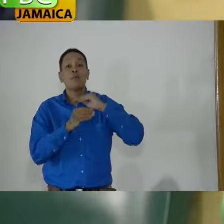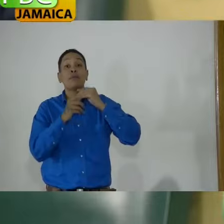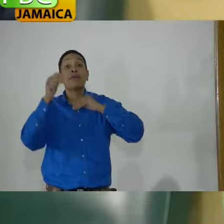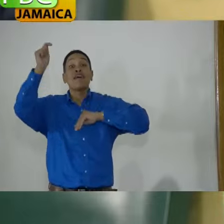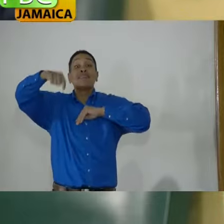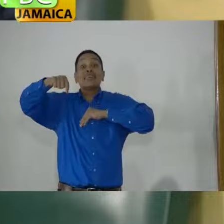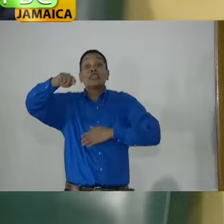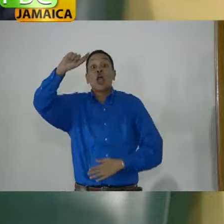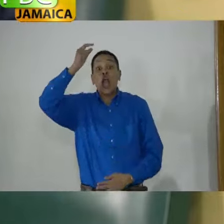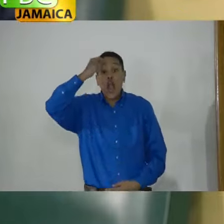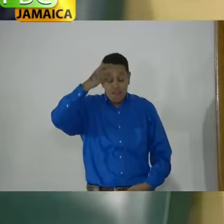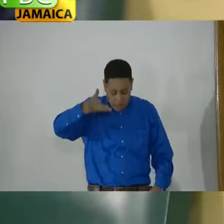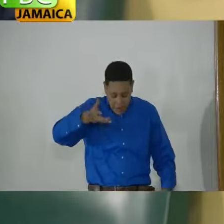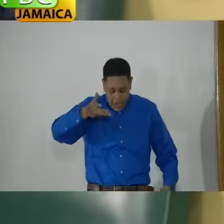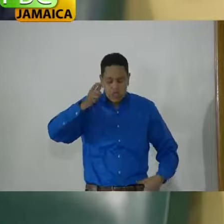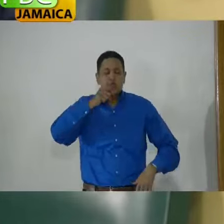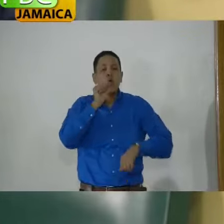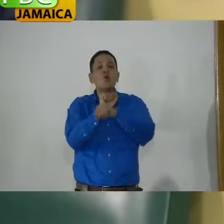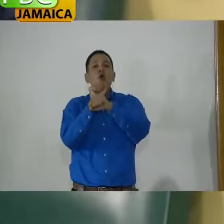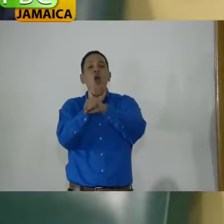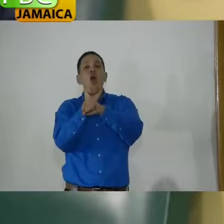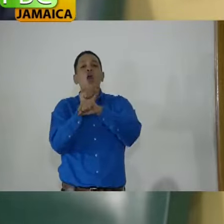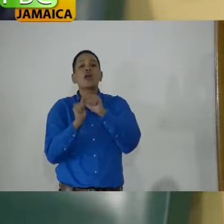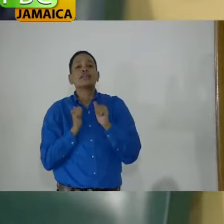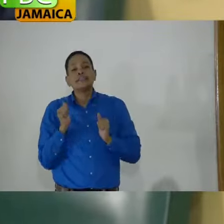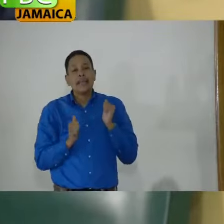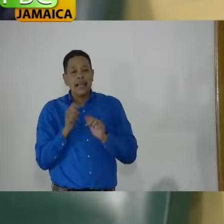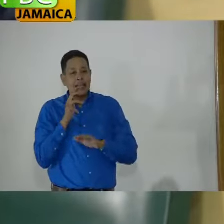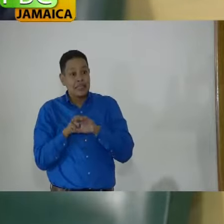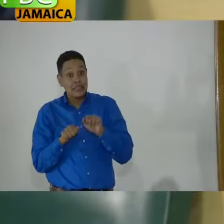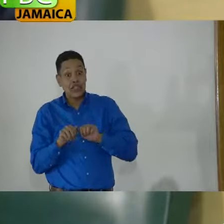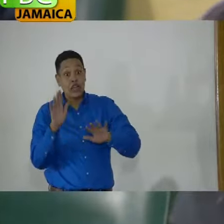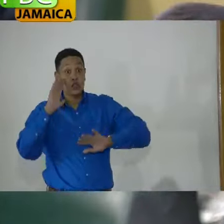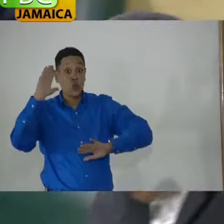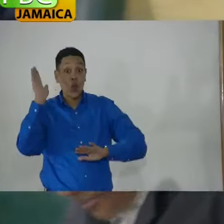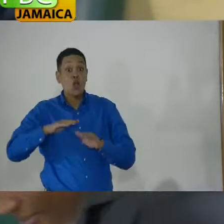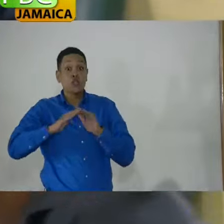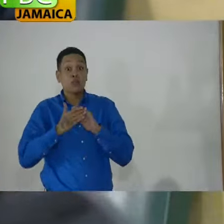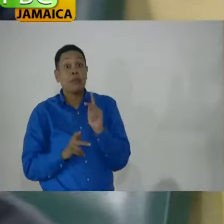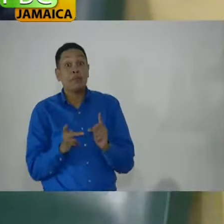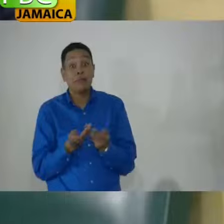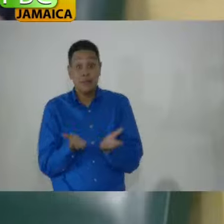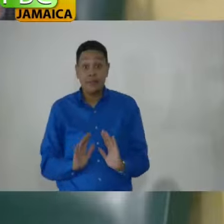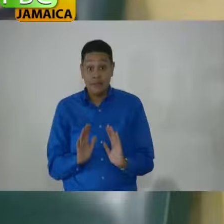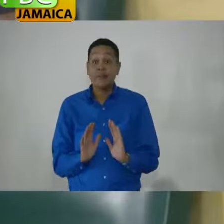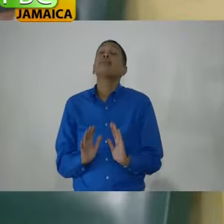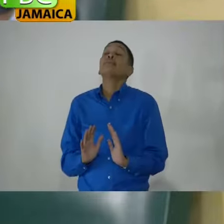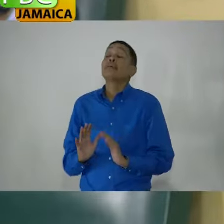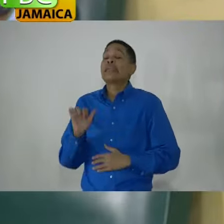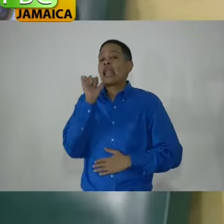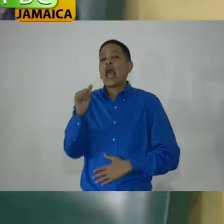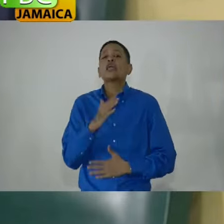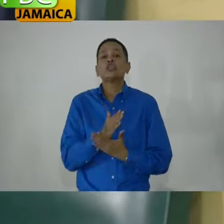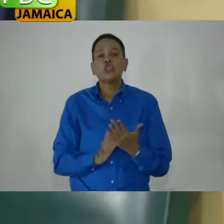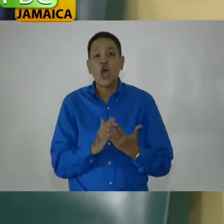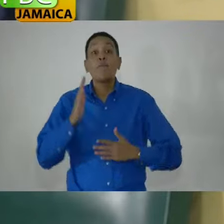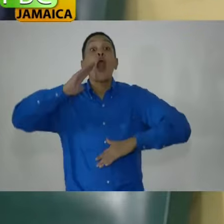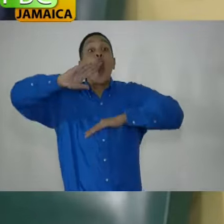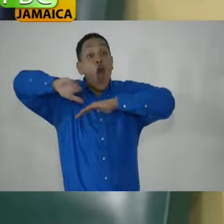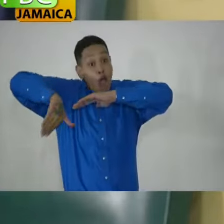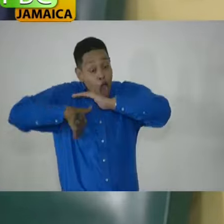this government, to work diligently so that all Jamaicans, not some,